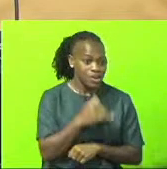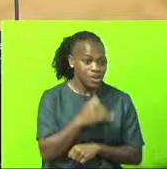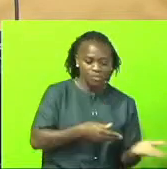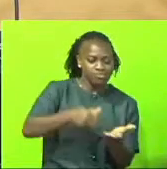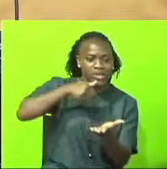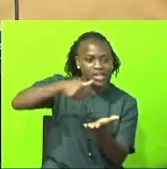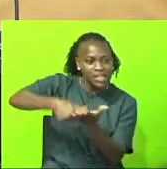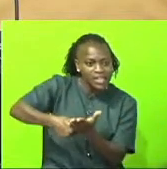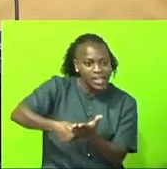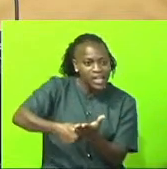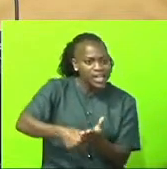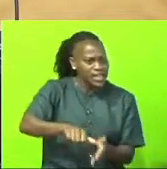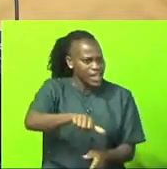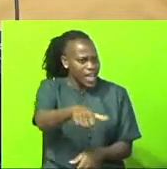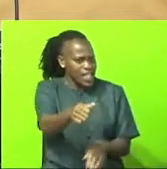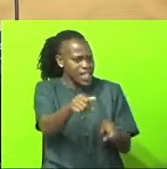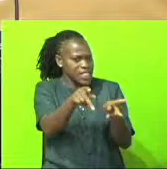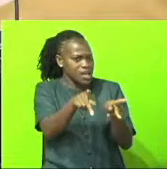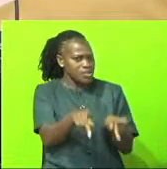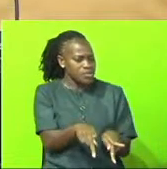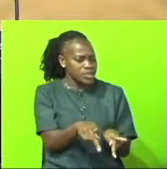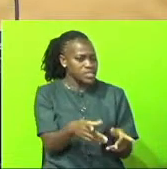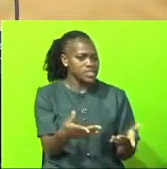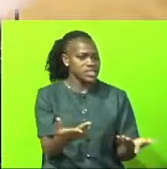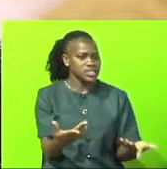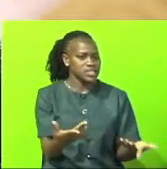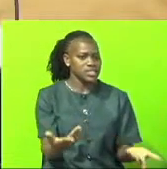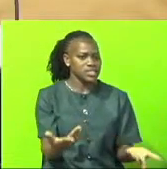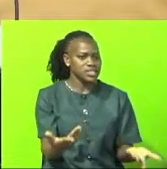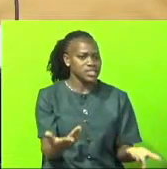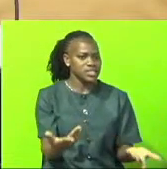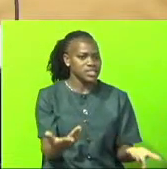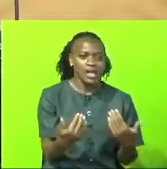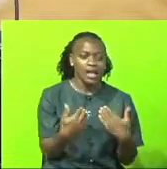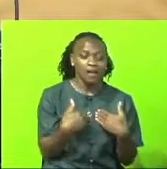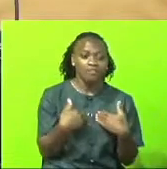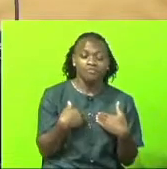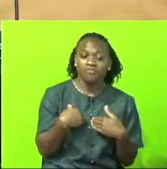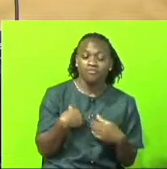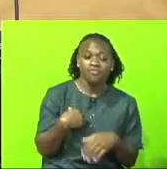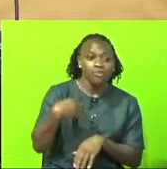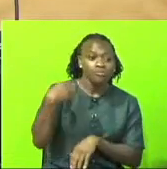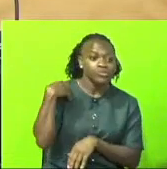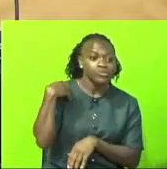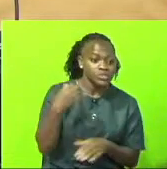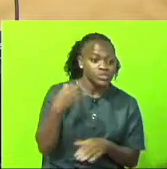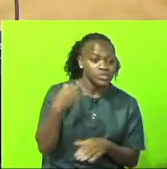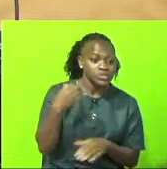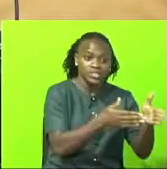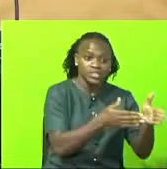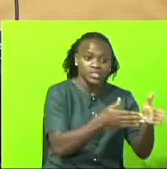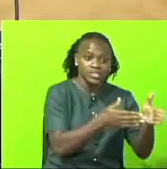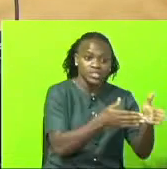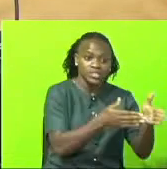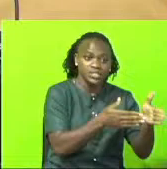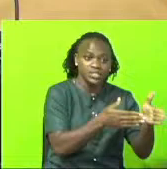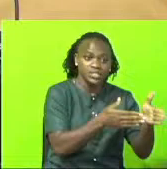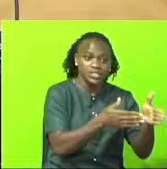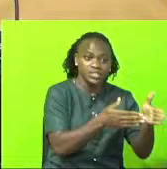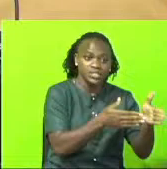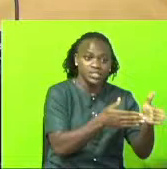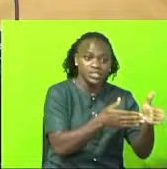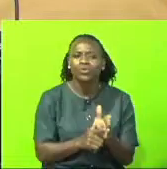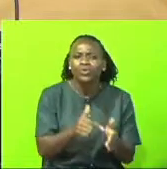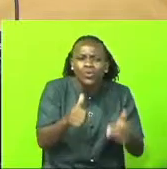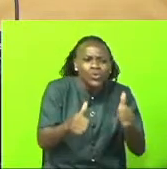in another breath, somebody else having the position of minority leader is also invoking Order 93. Which